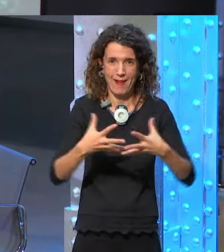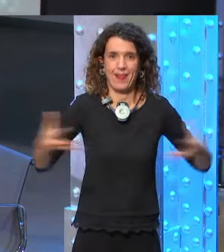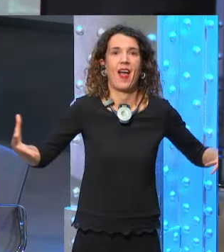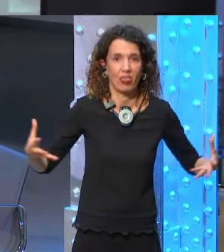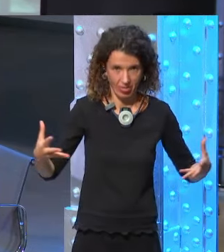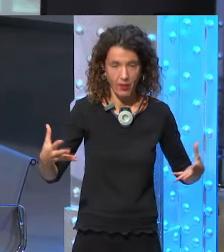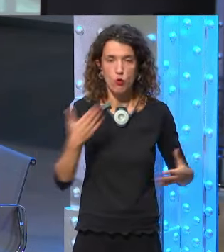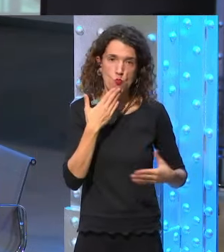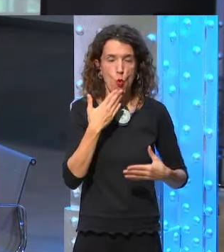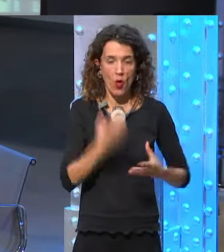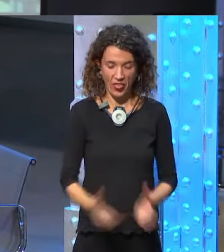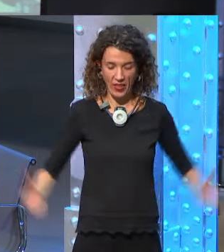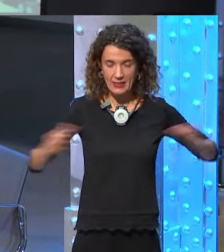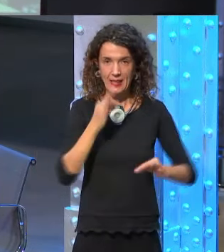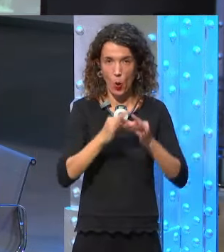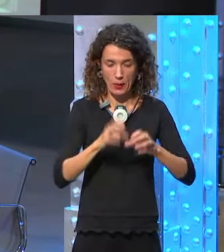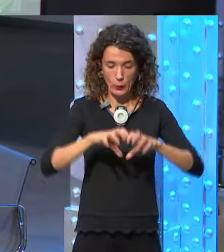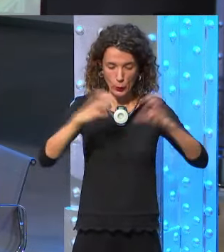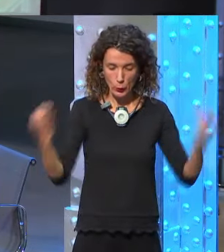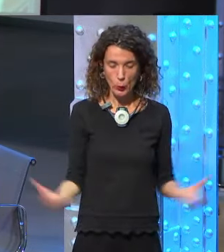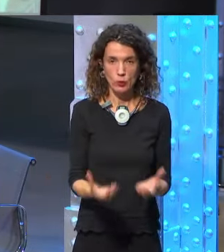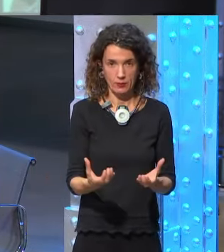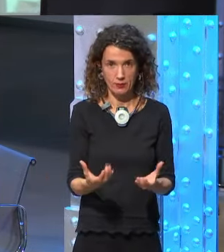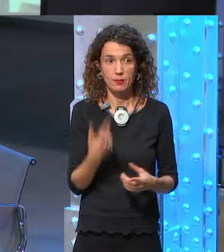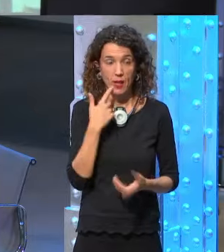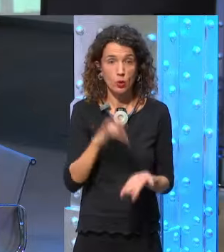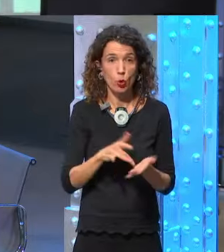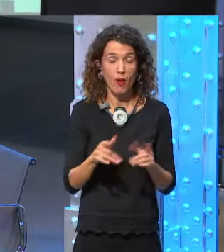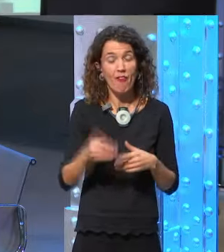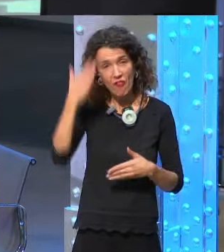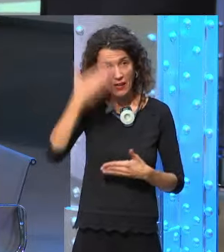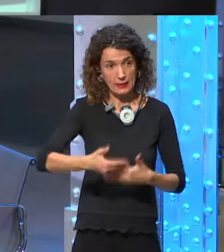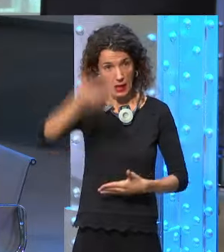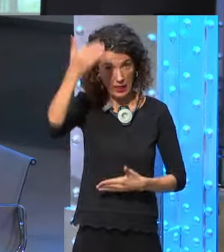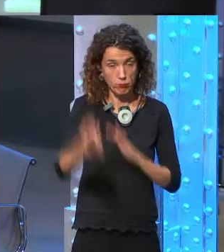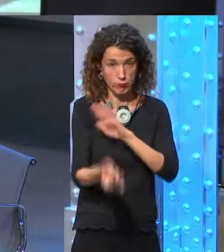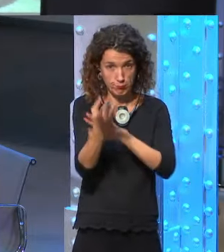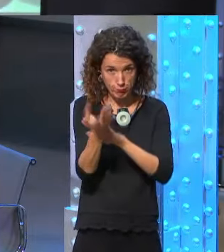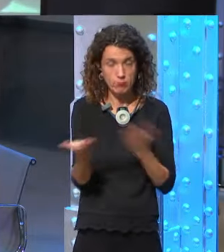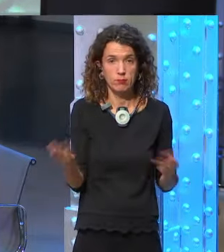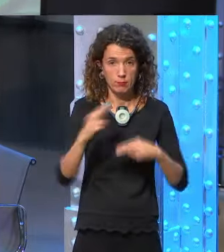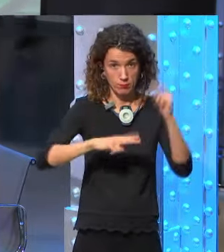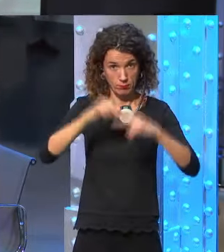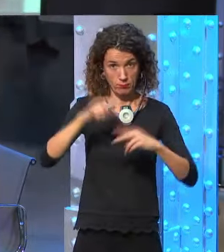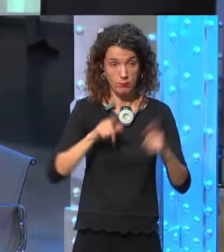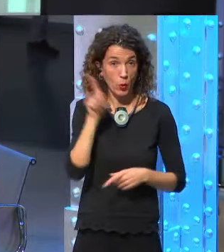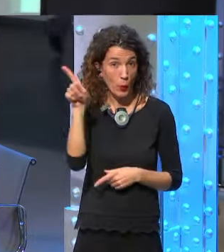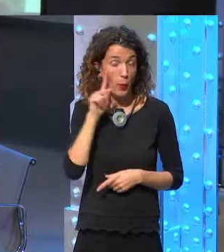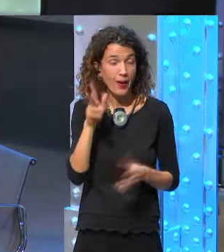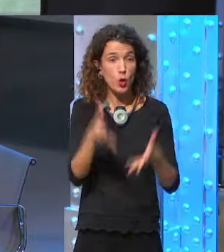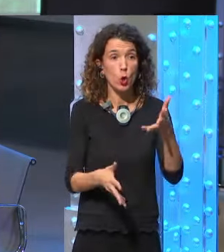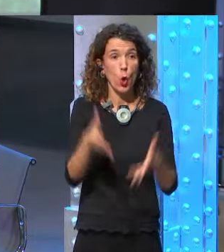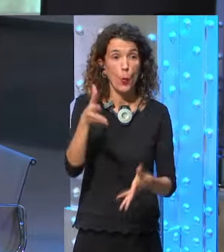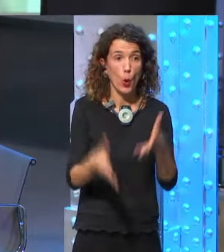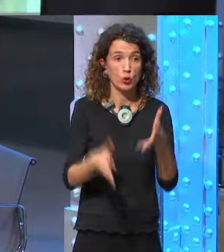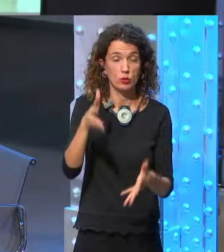grapes. And this is how this facade was being produced. So here you see the robot picking up. Maybe